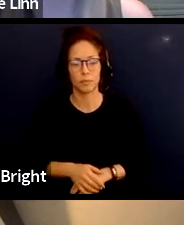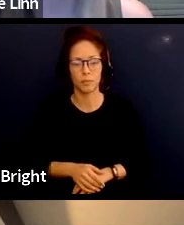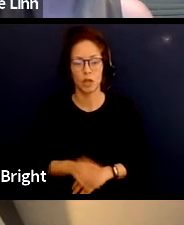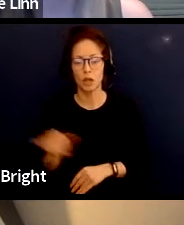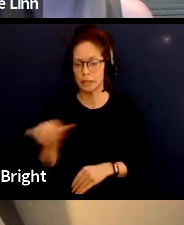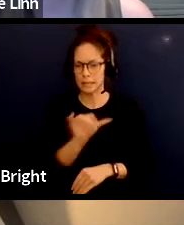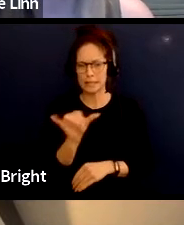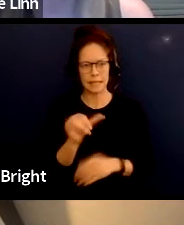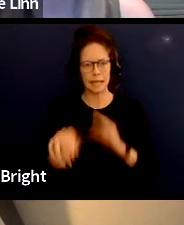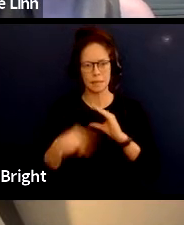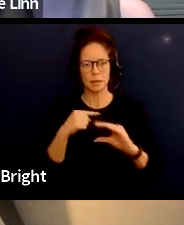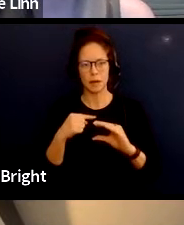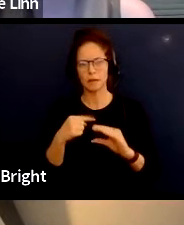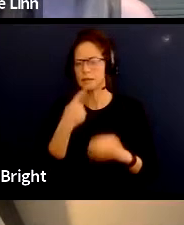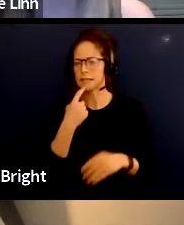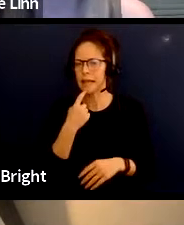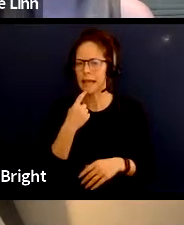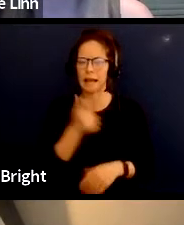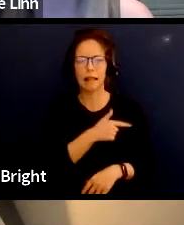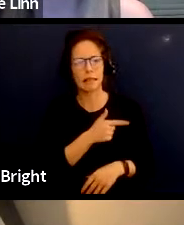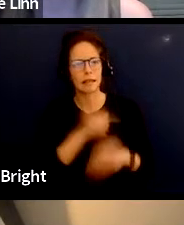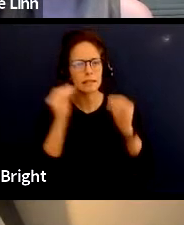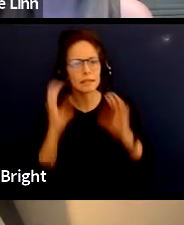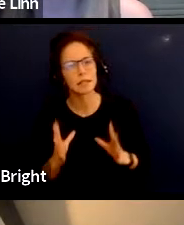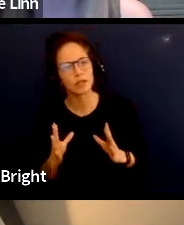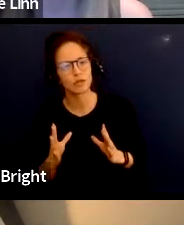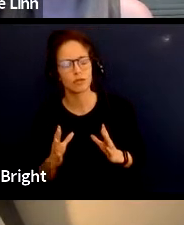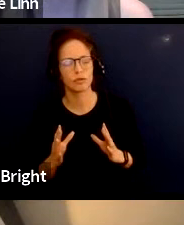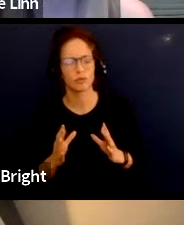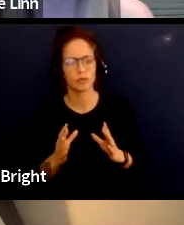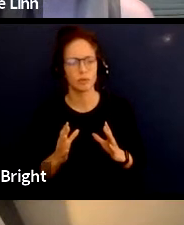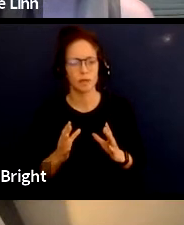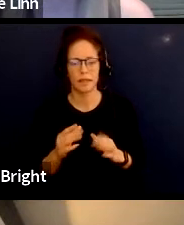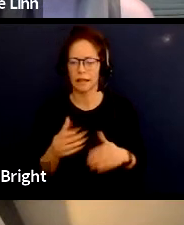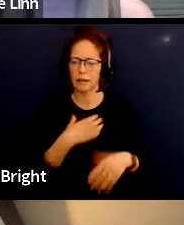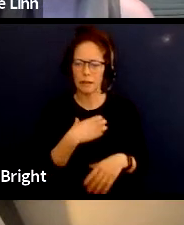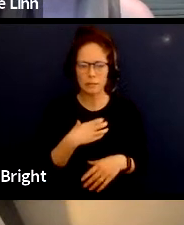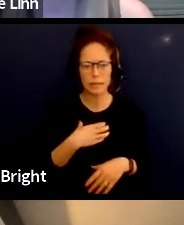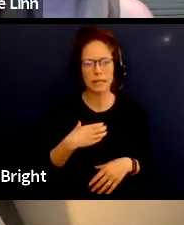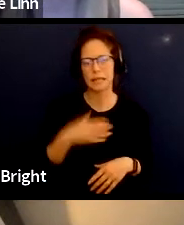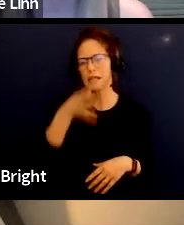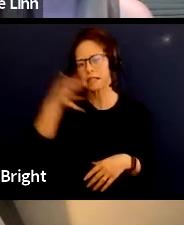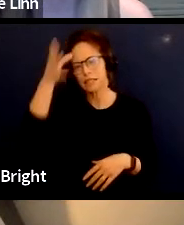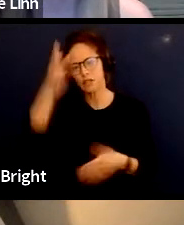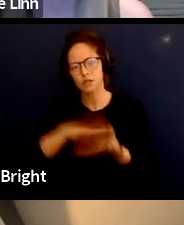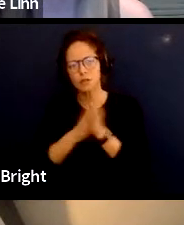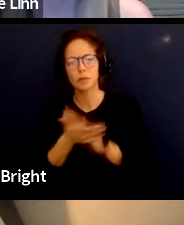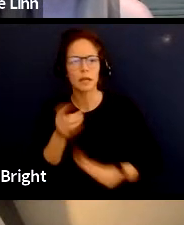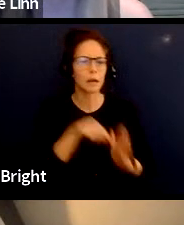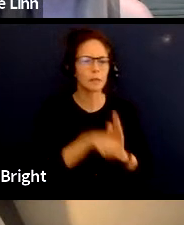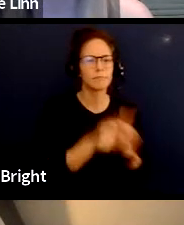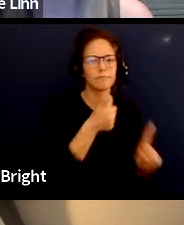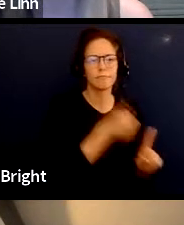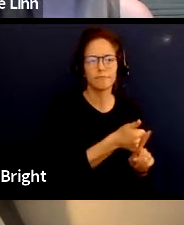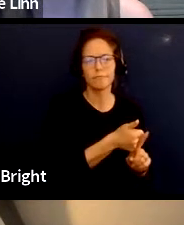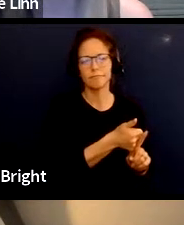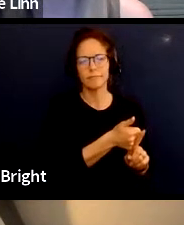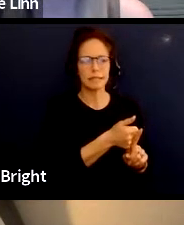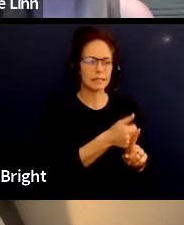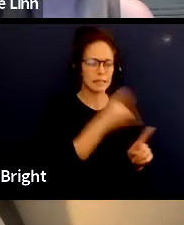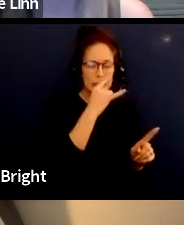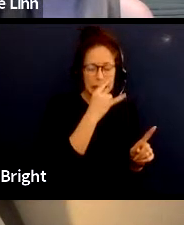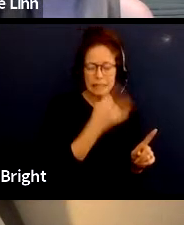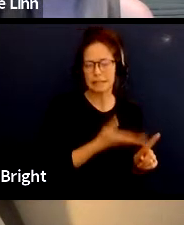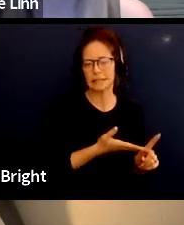I, calling teachers lazy or comparing teachers to store clerks. They complain their children are suicidal without school or sports. As